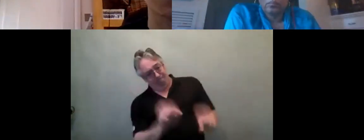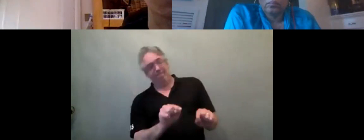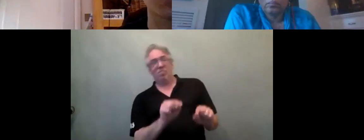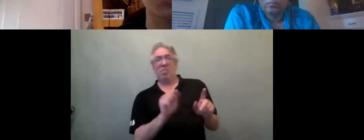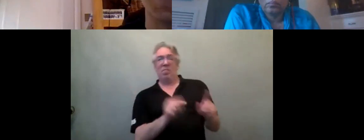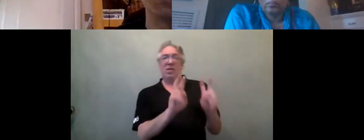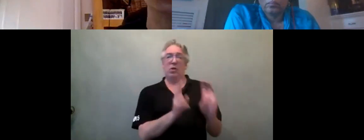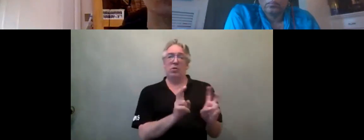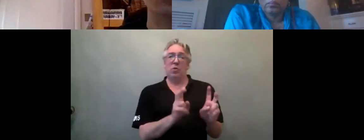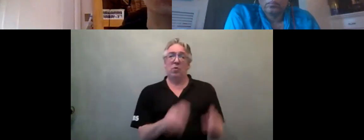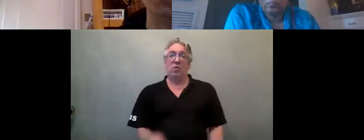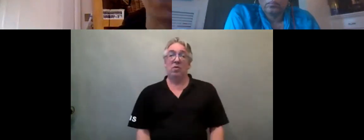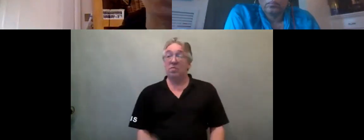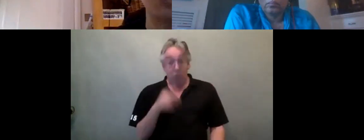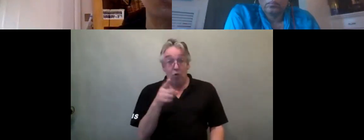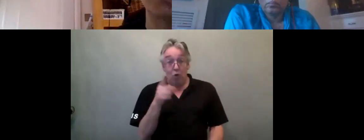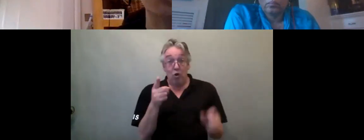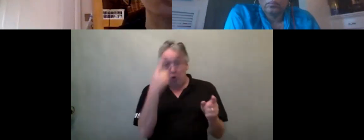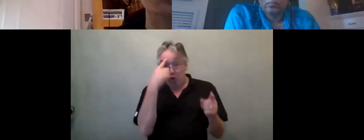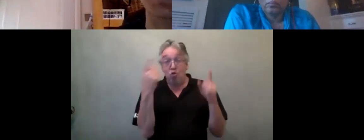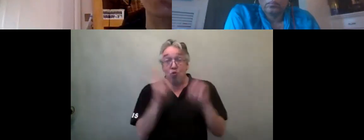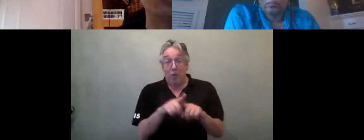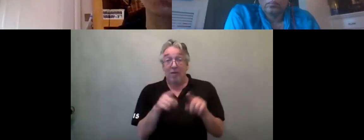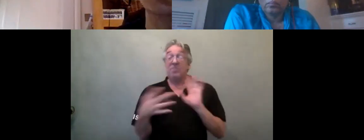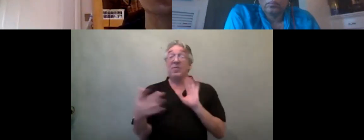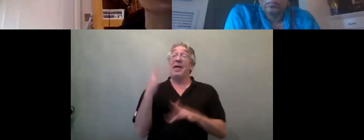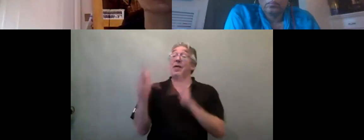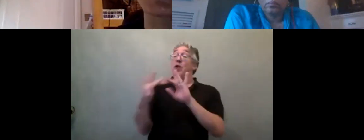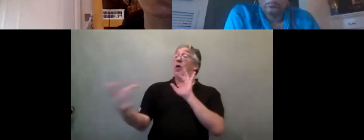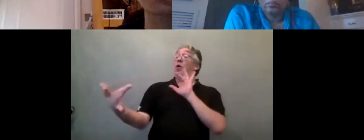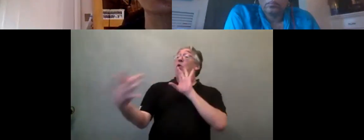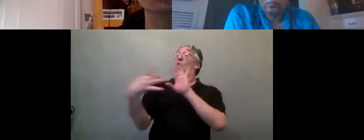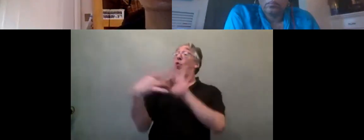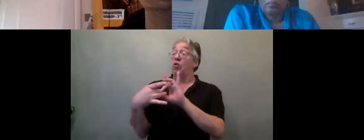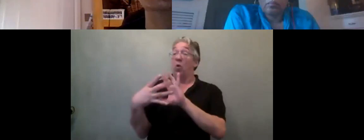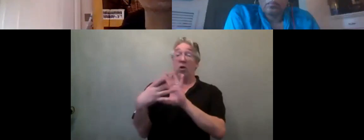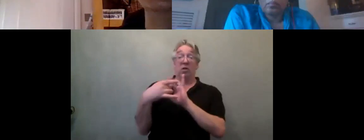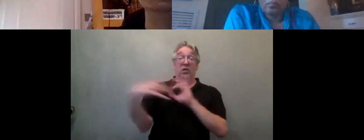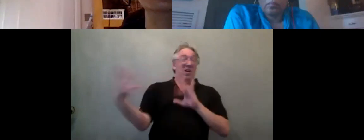with that connectivity challenge as being a really critical part?